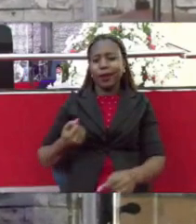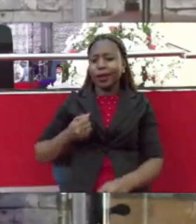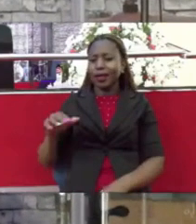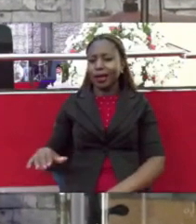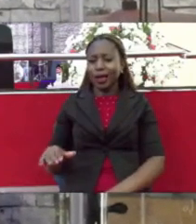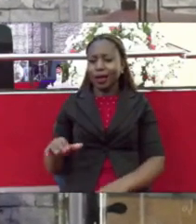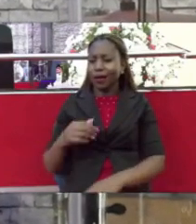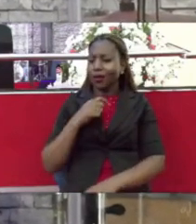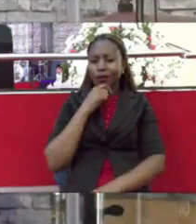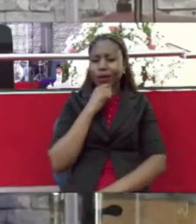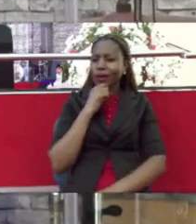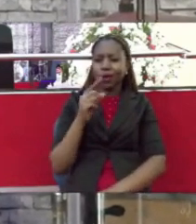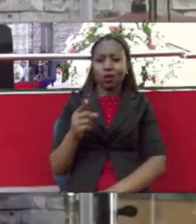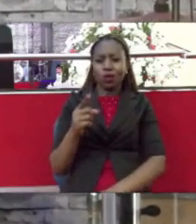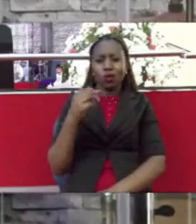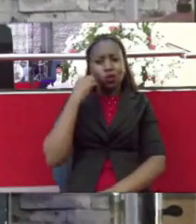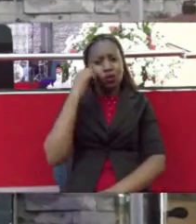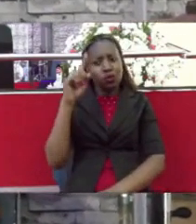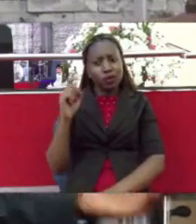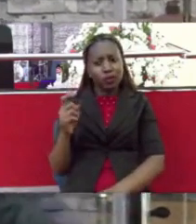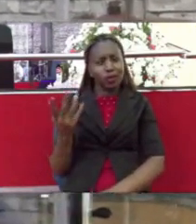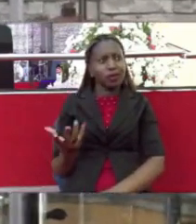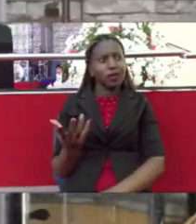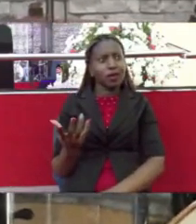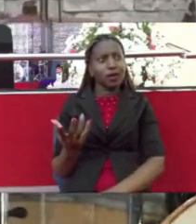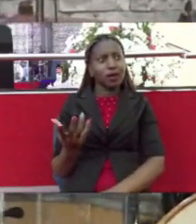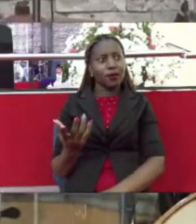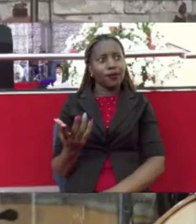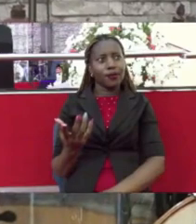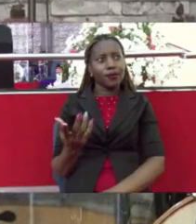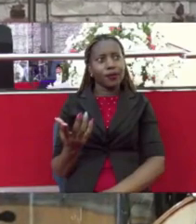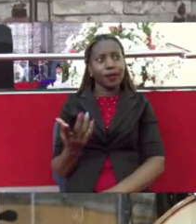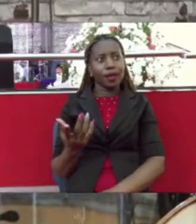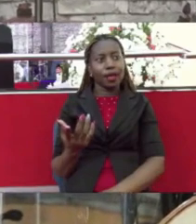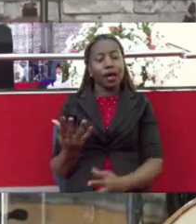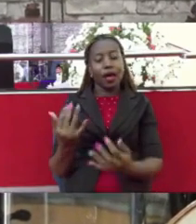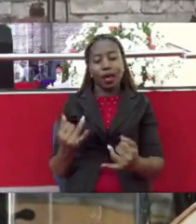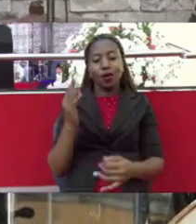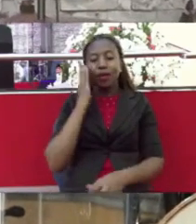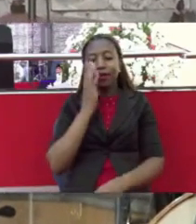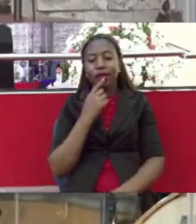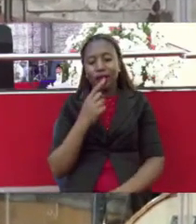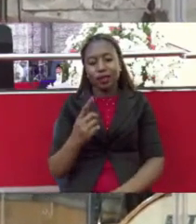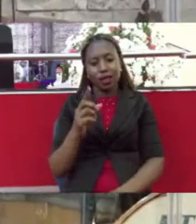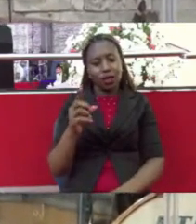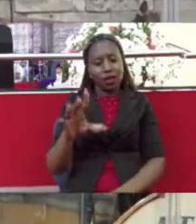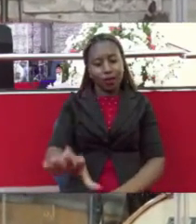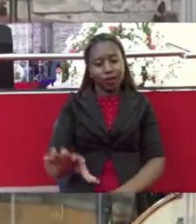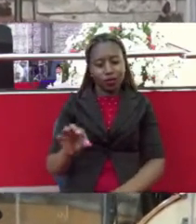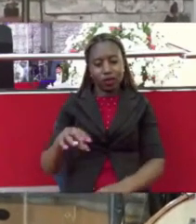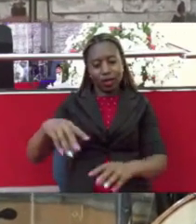mom." Mama, nitagonjeka, akasema yule binti. Then take this flour. Basi, chukua unga ule. "Mom, are you serious?" Kamwambia